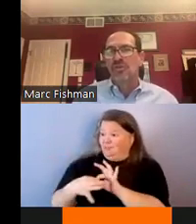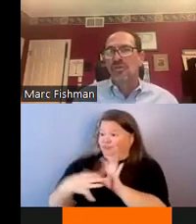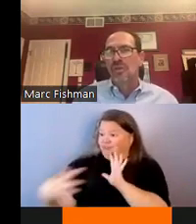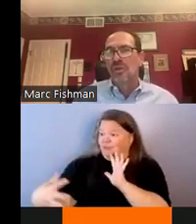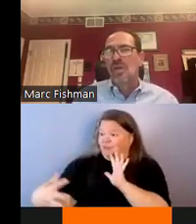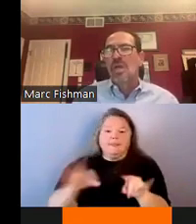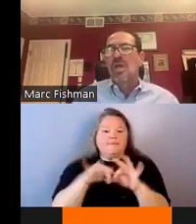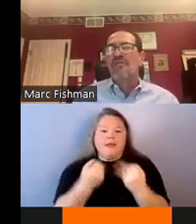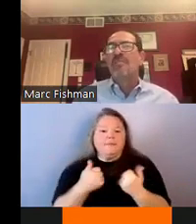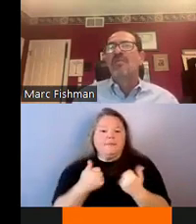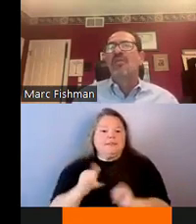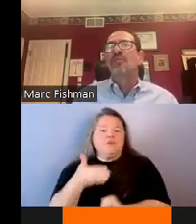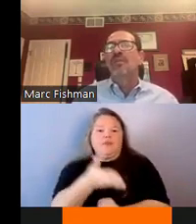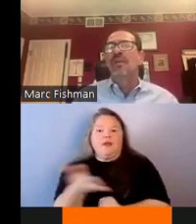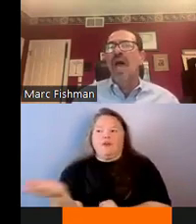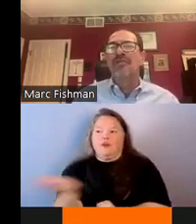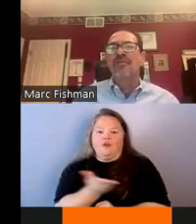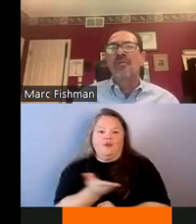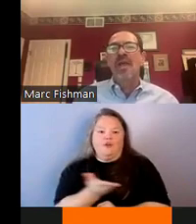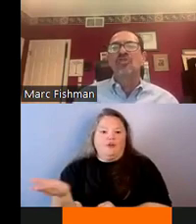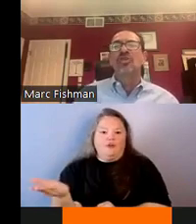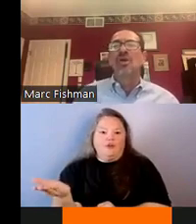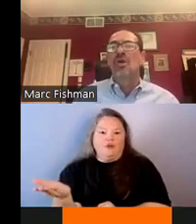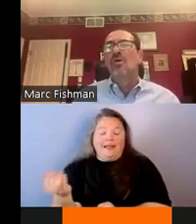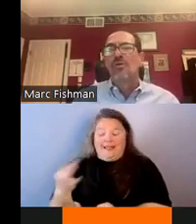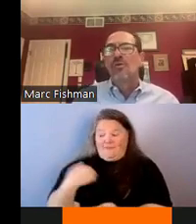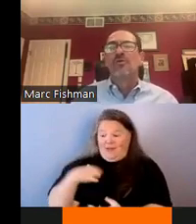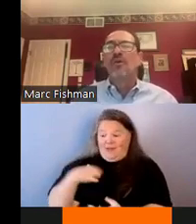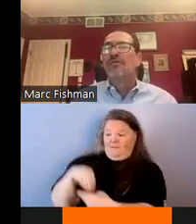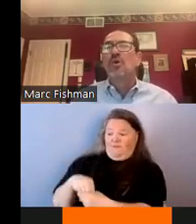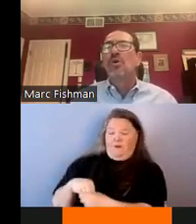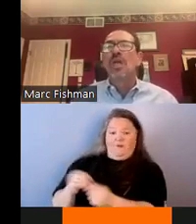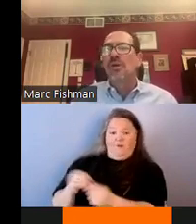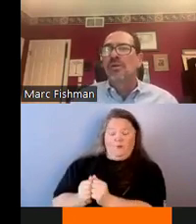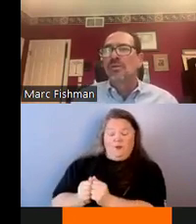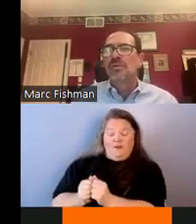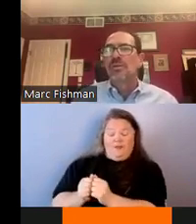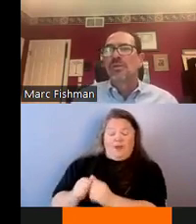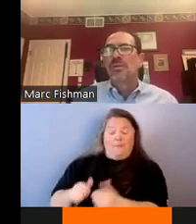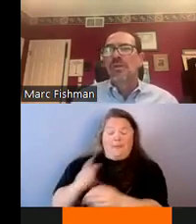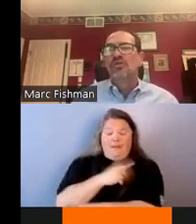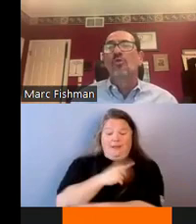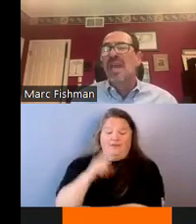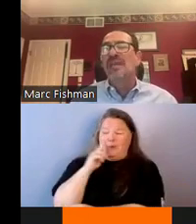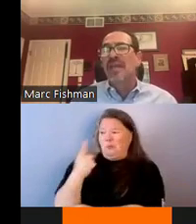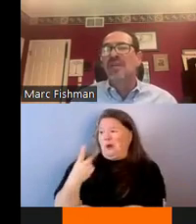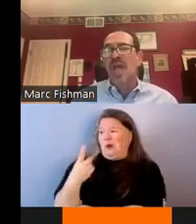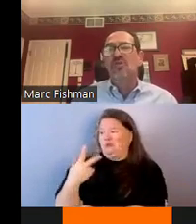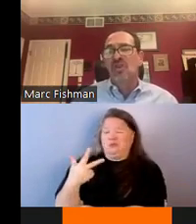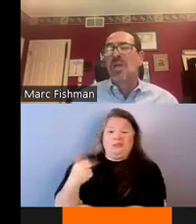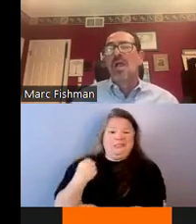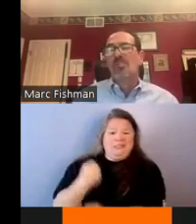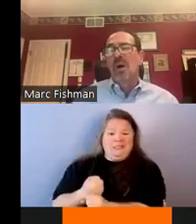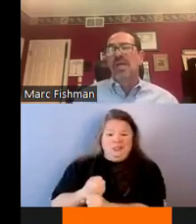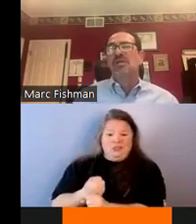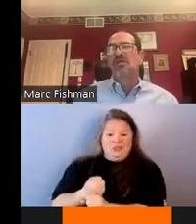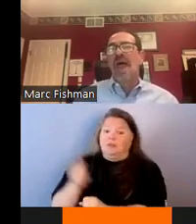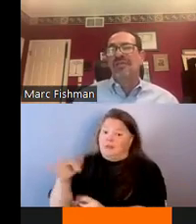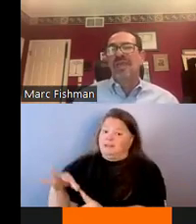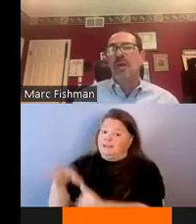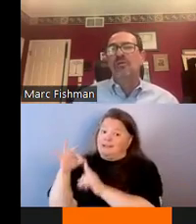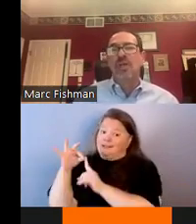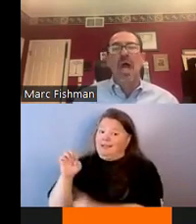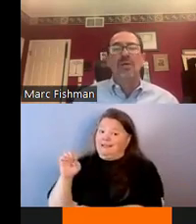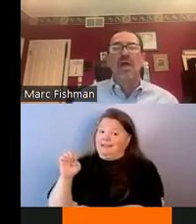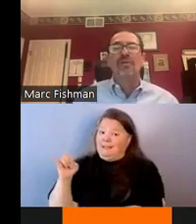as professionals. If I'm involved in the life of a patient for a few years, that's already the exception, but